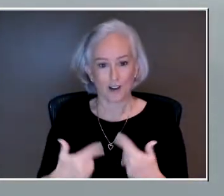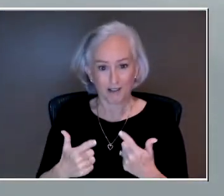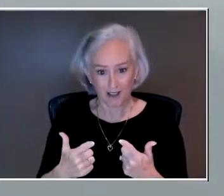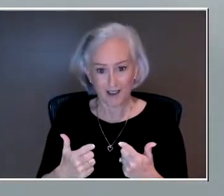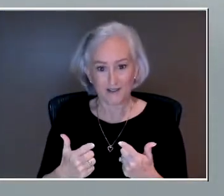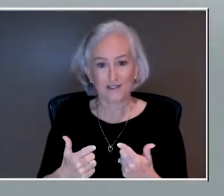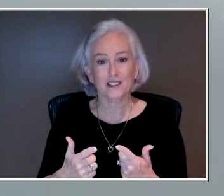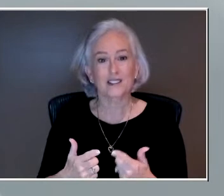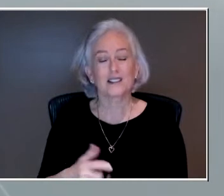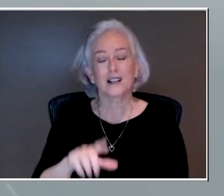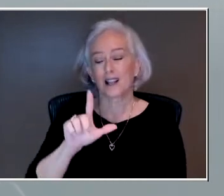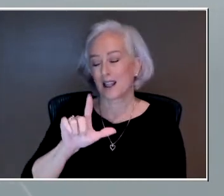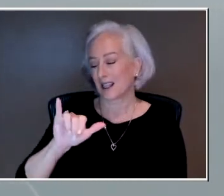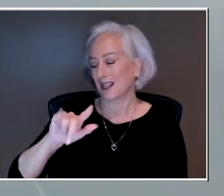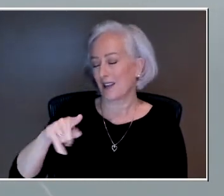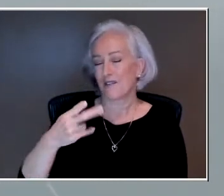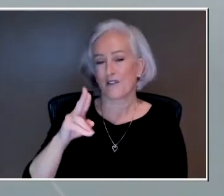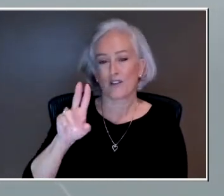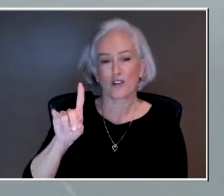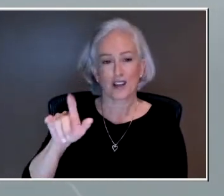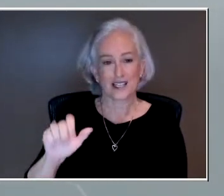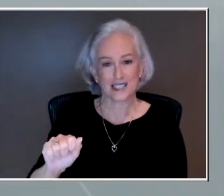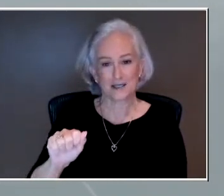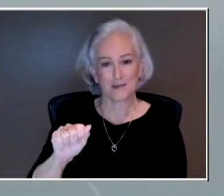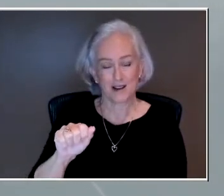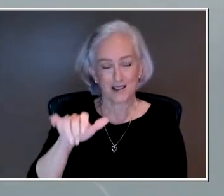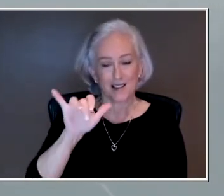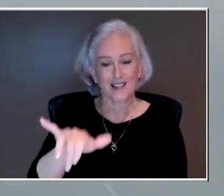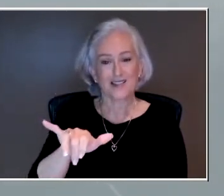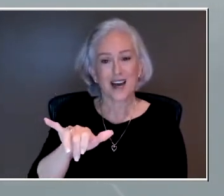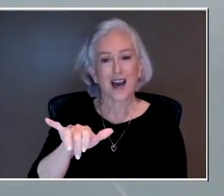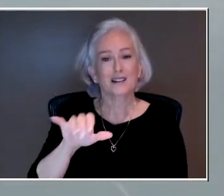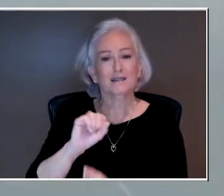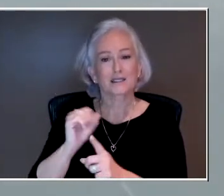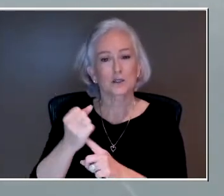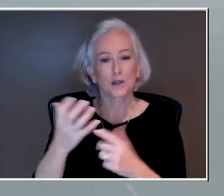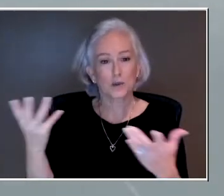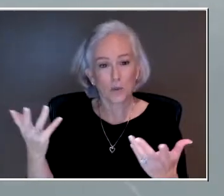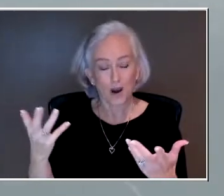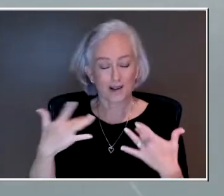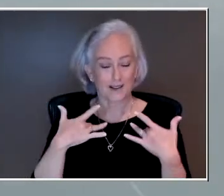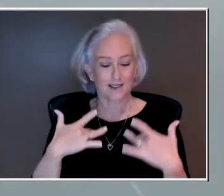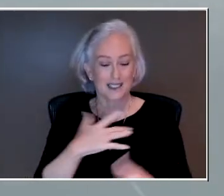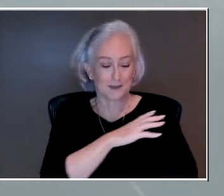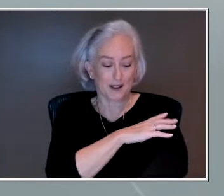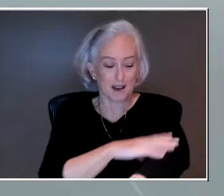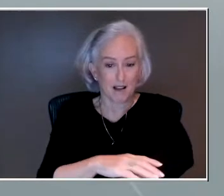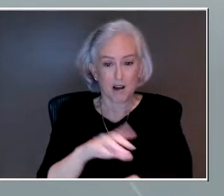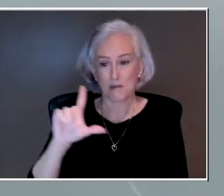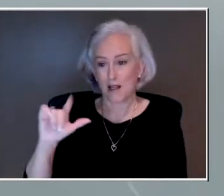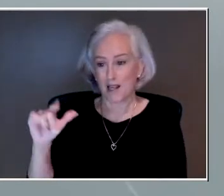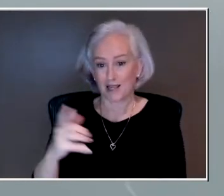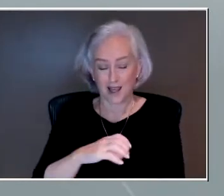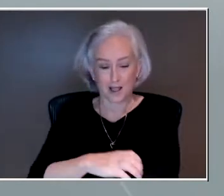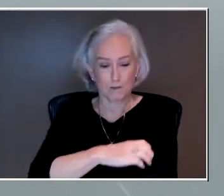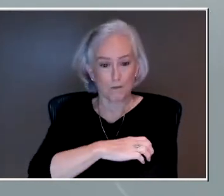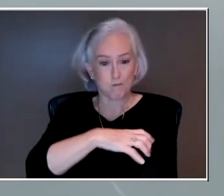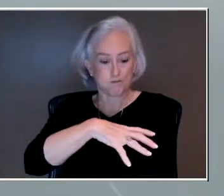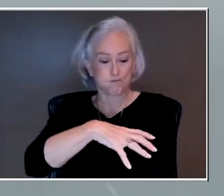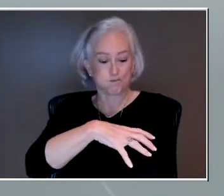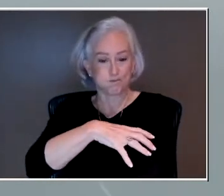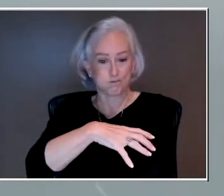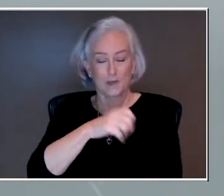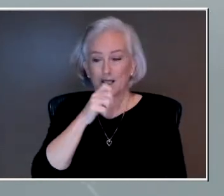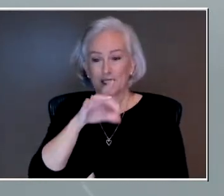is a condition typically linked to swelling of the arms or legs. It is not unique to breast cancer patients, but the two often go hand in